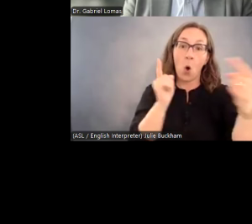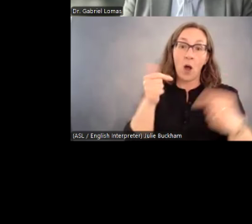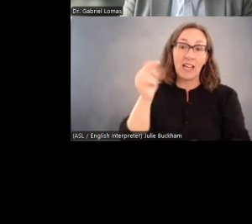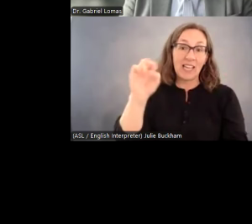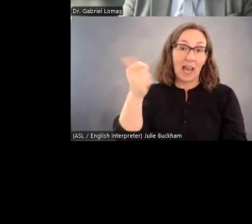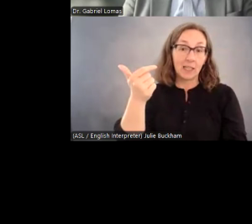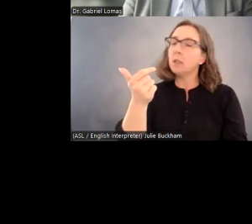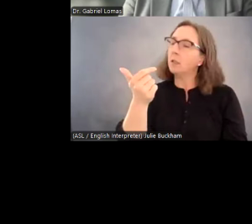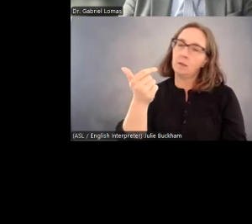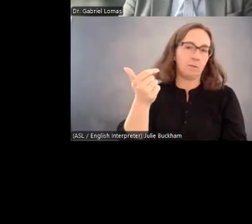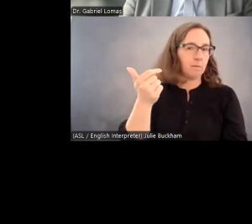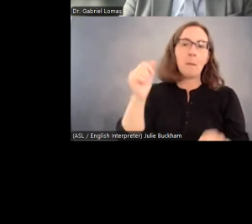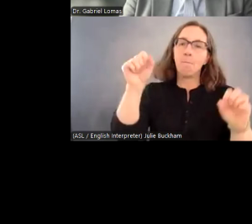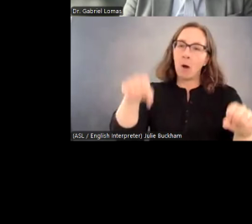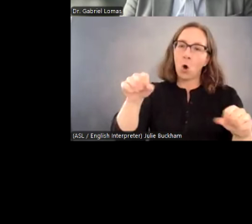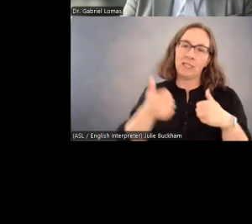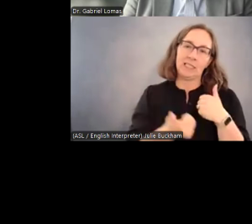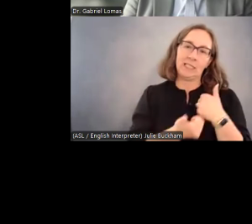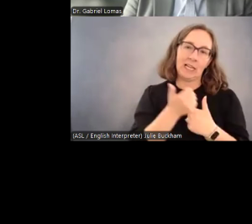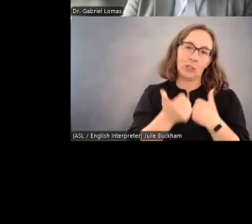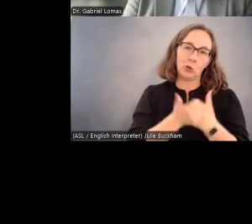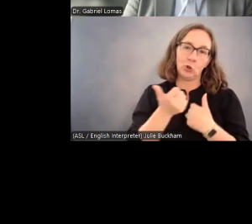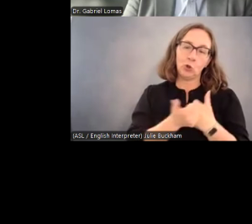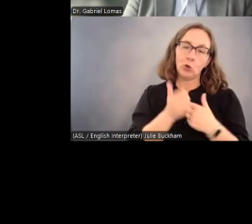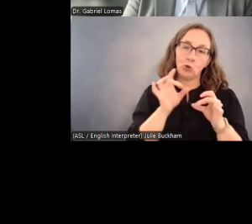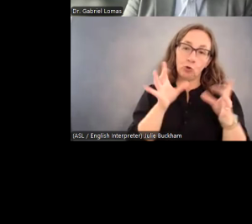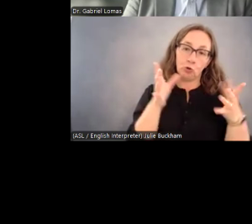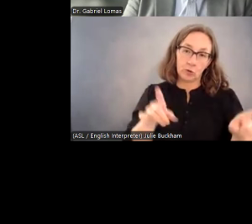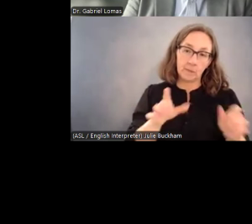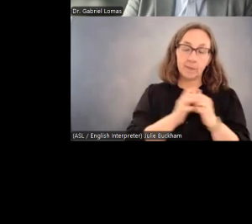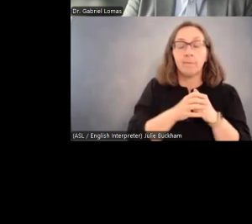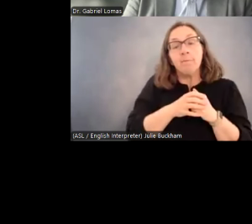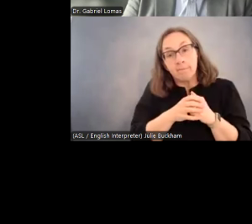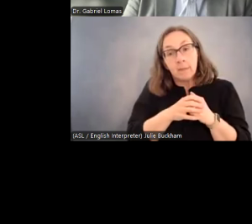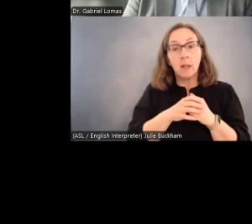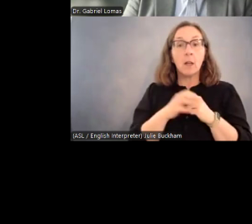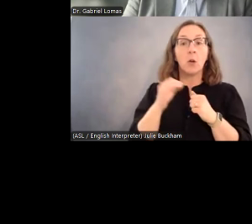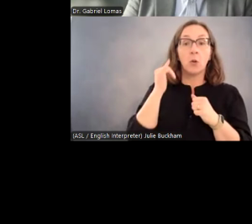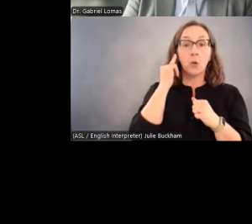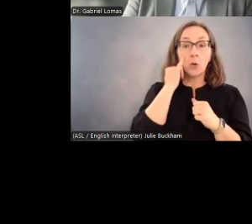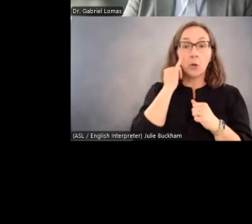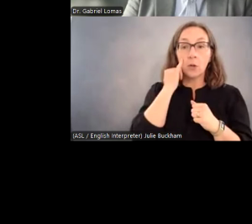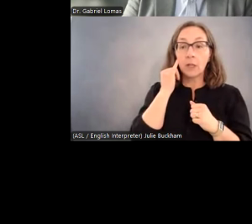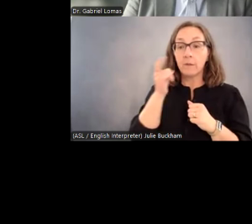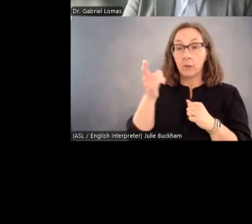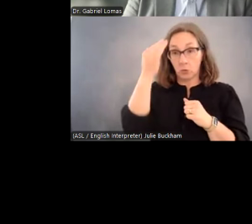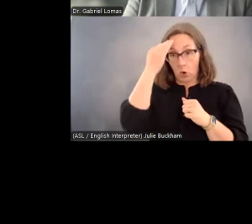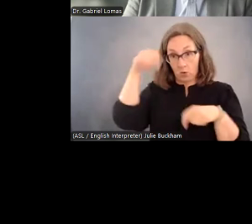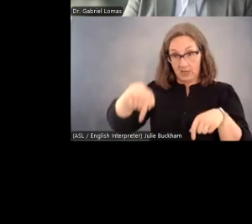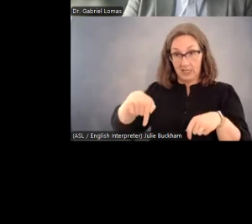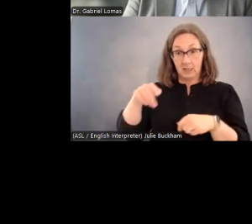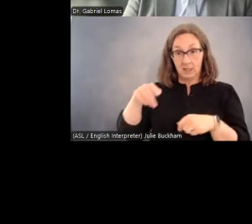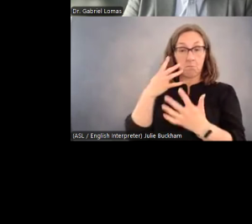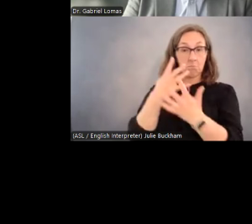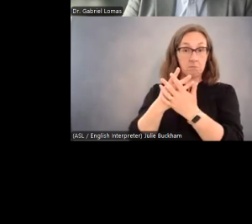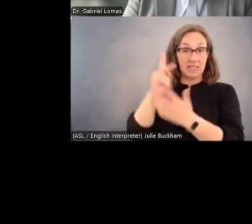provide potential danger or violence. So, maybe if you know of prisons in Kentucky where inmates